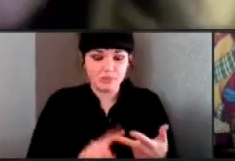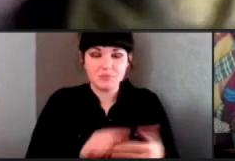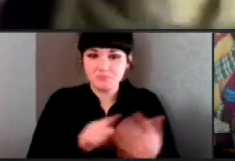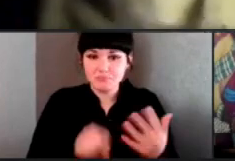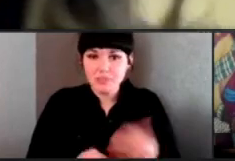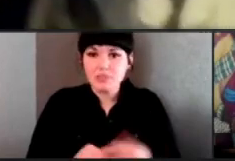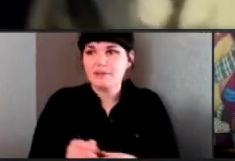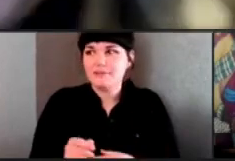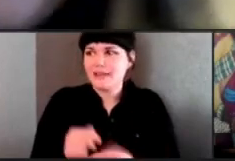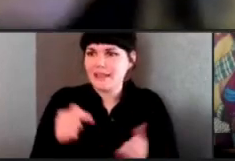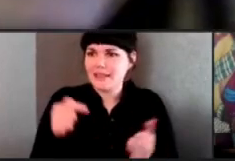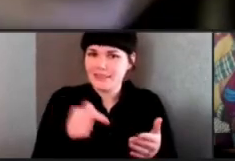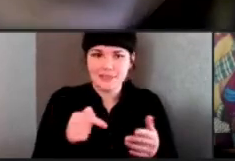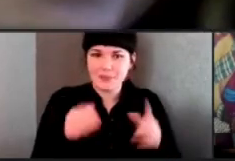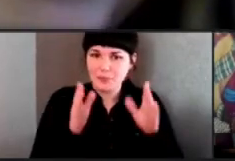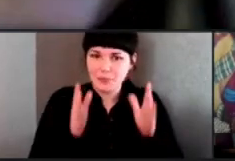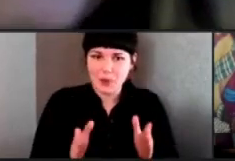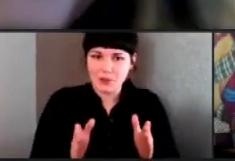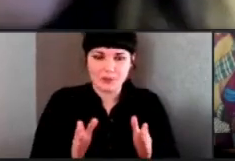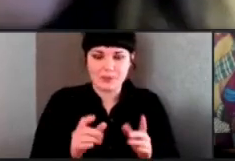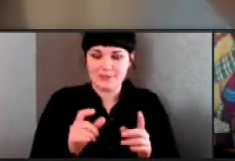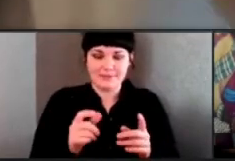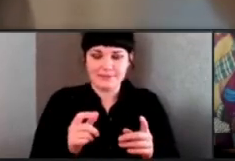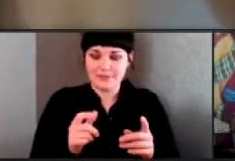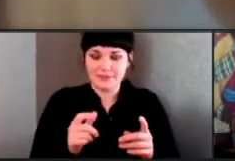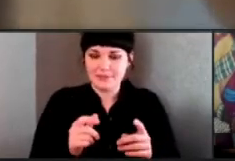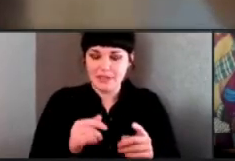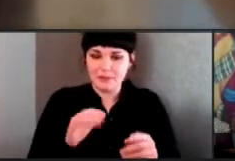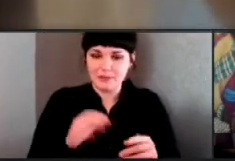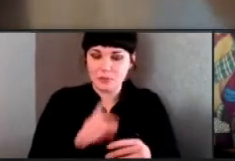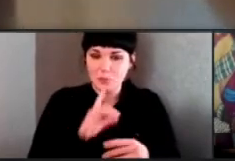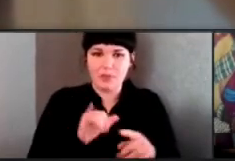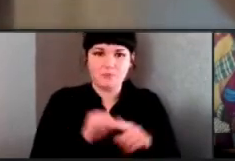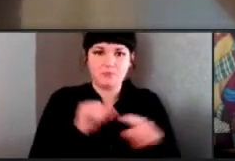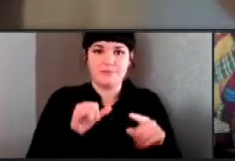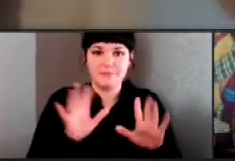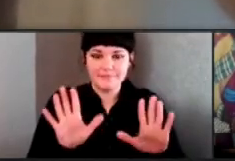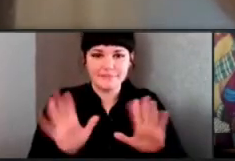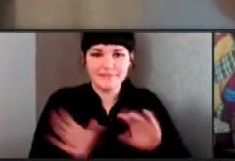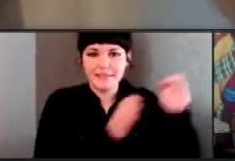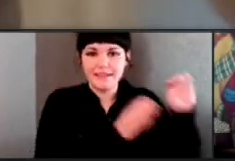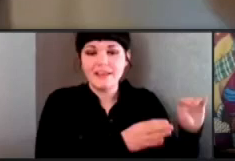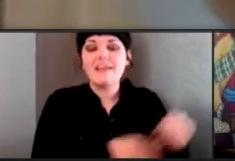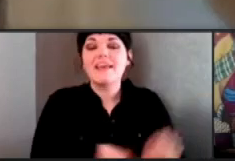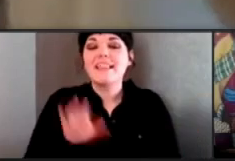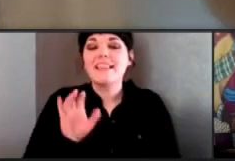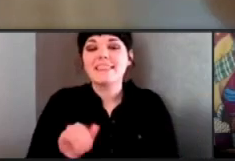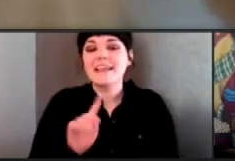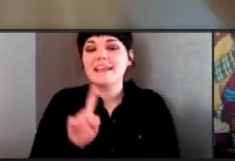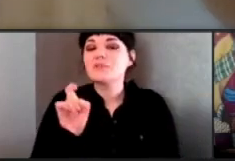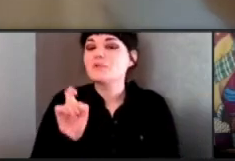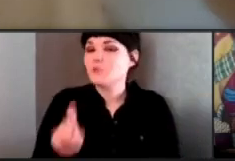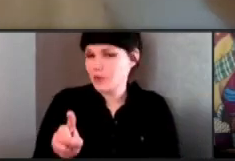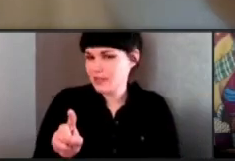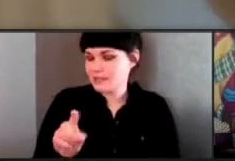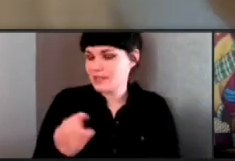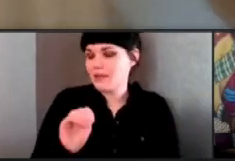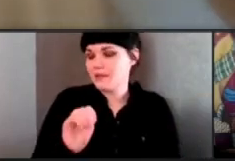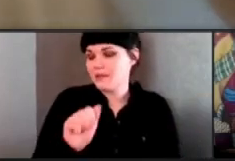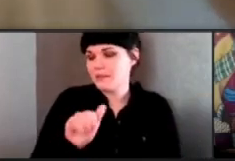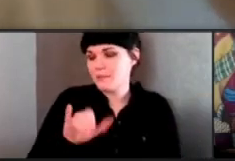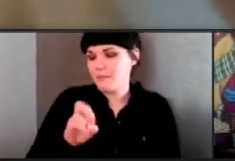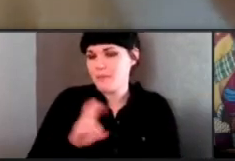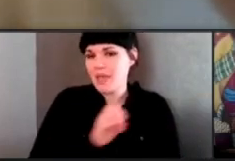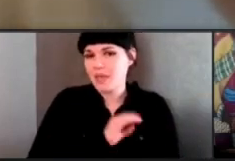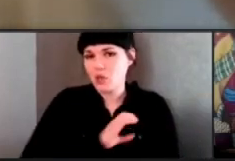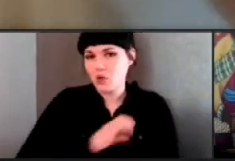skills. That's a really good question. That's definitely a question that the mayor is making the decisions on. Right now, he's using the data to figure out who